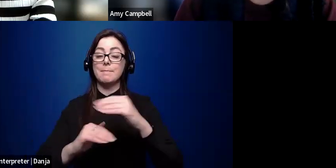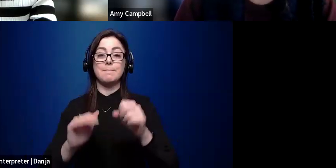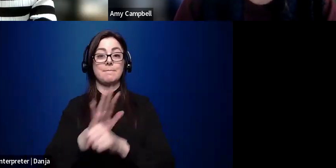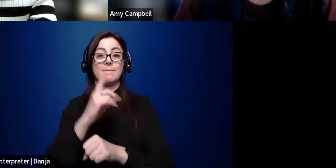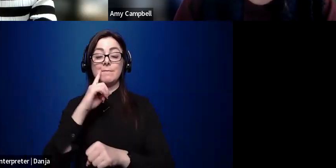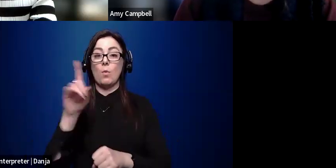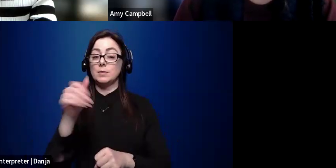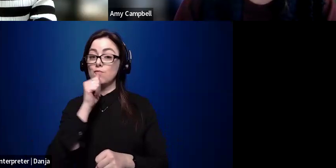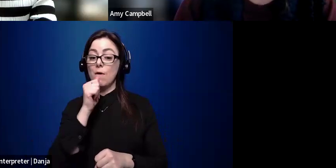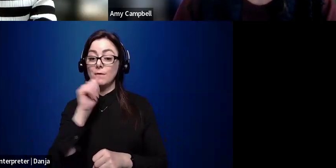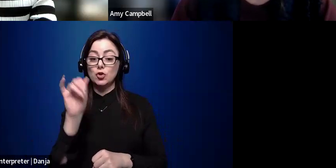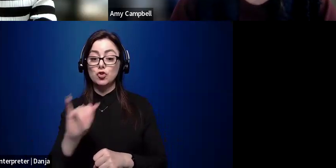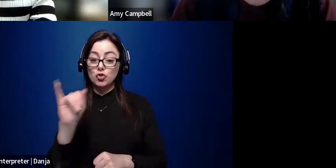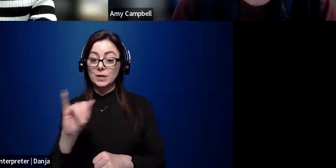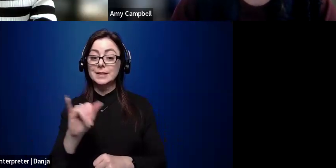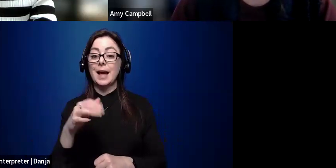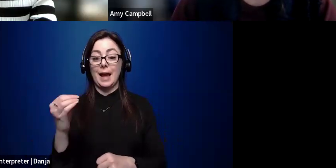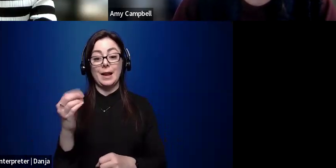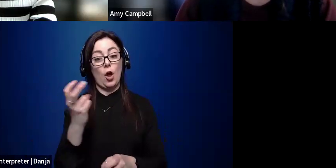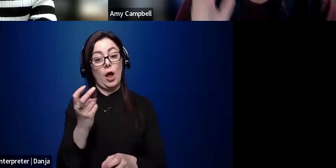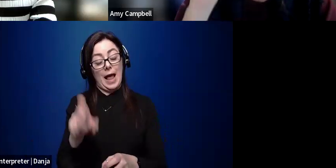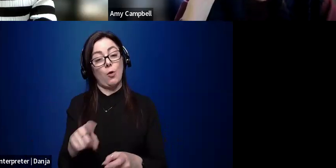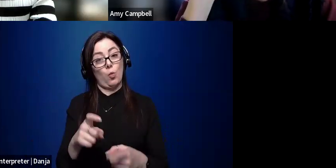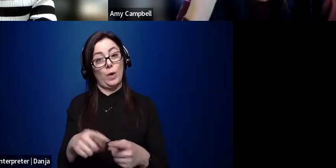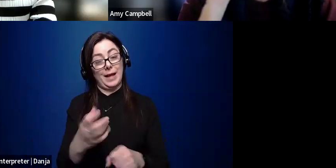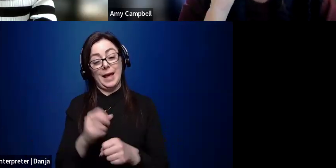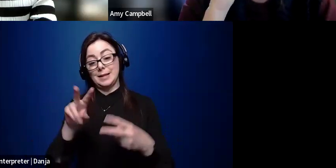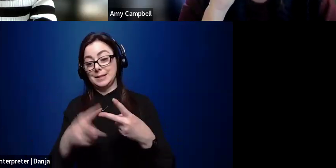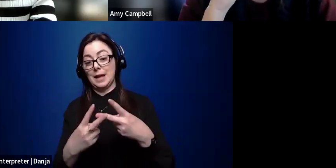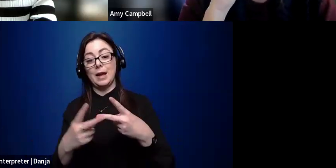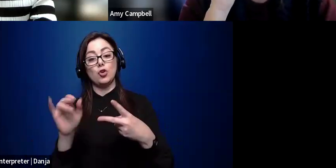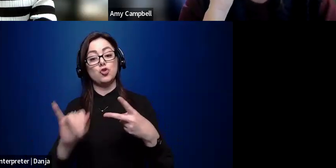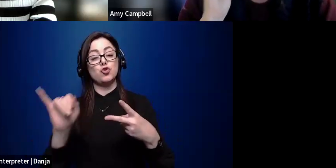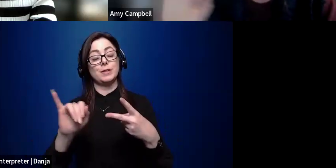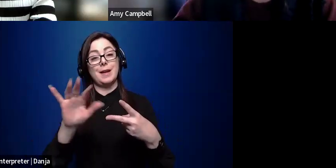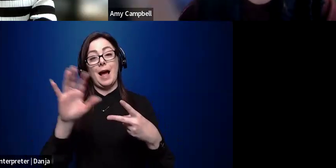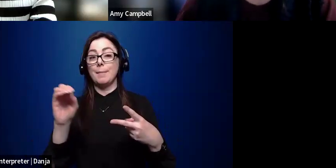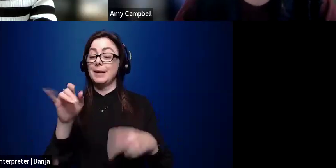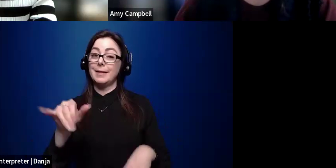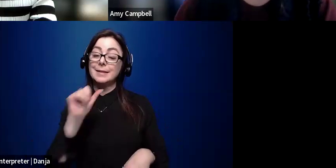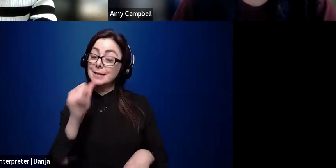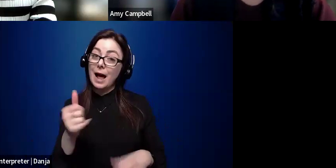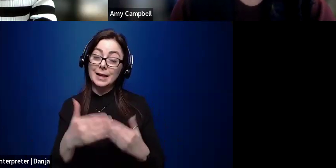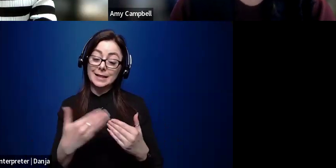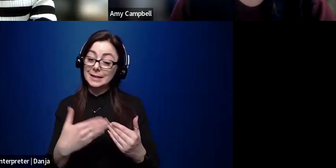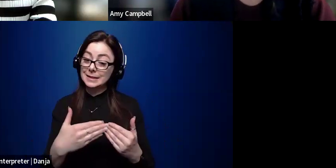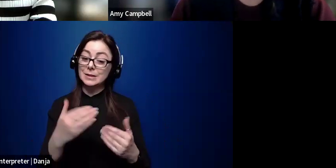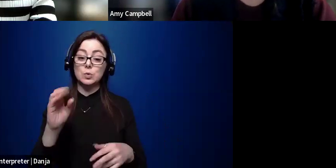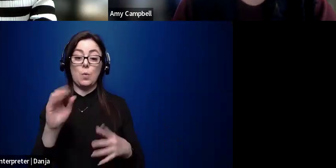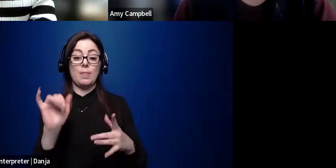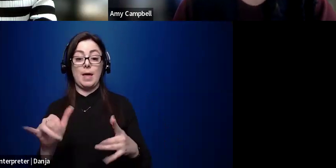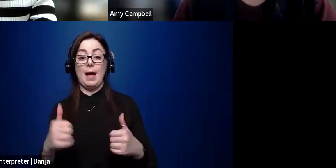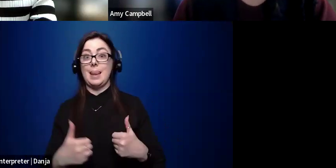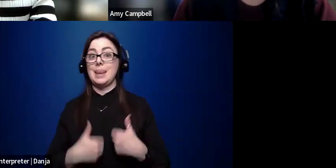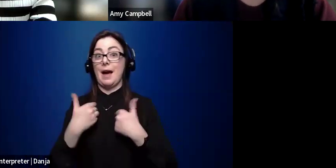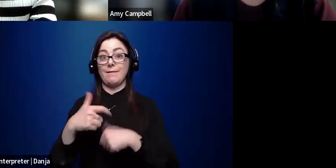and he was in his 30s when that happened. So a lifetime cap means you got this amount of money to spend in your lifetime. When you're out